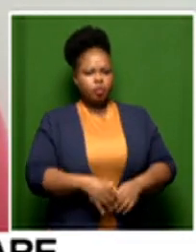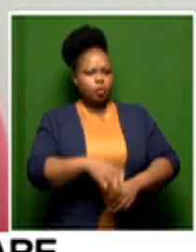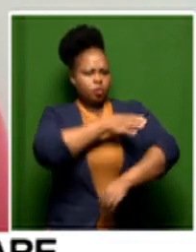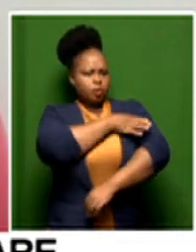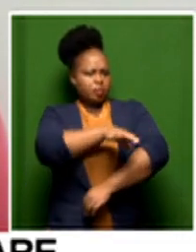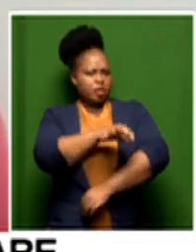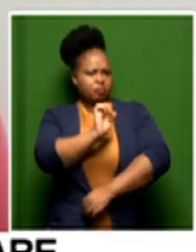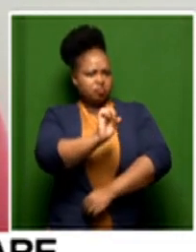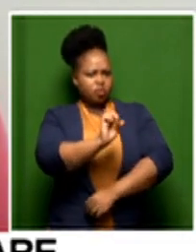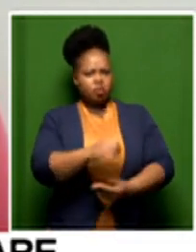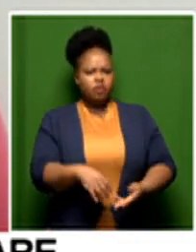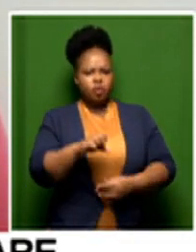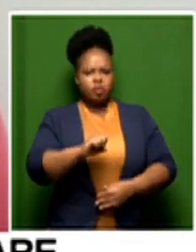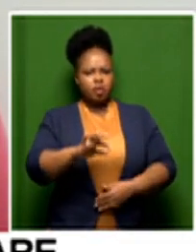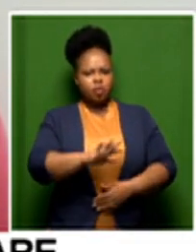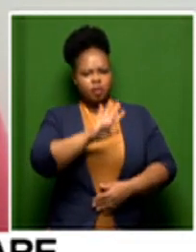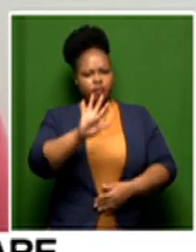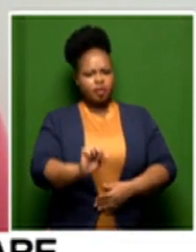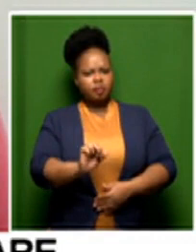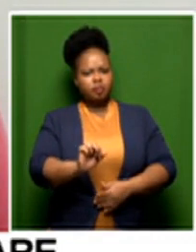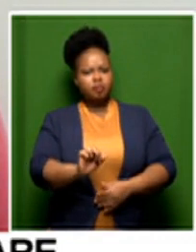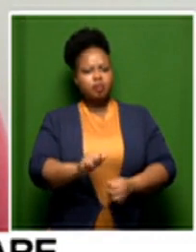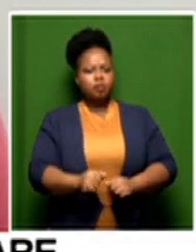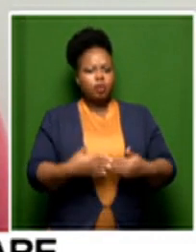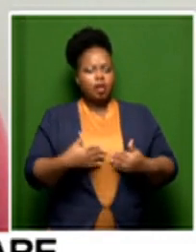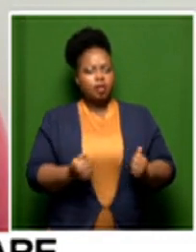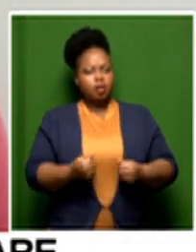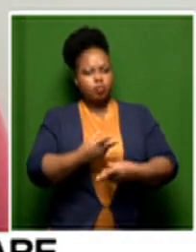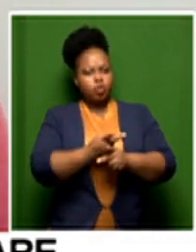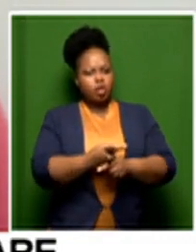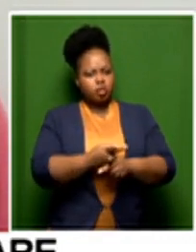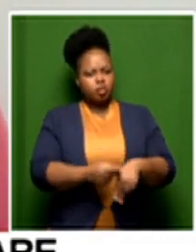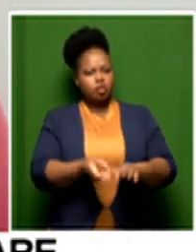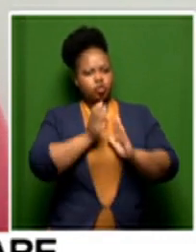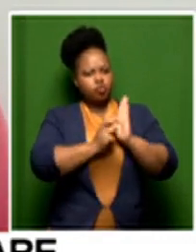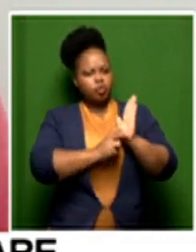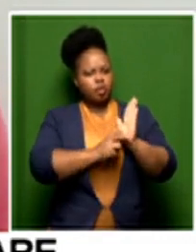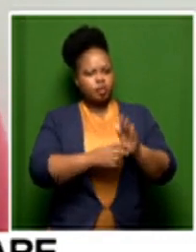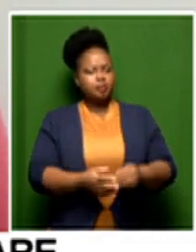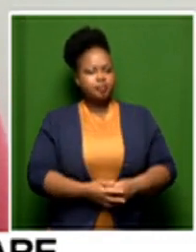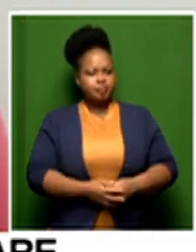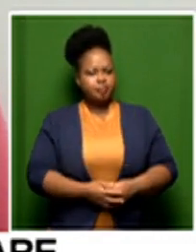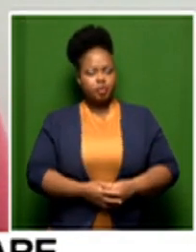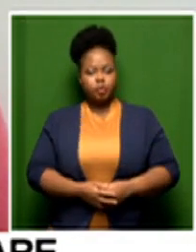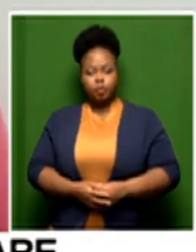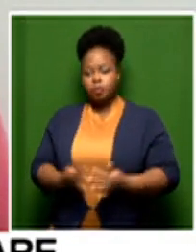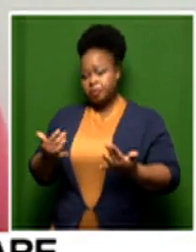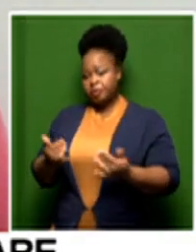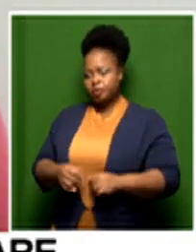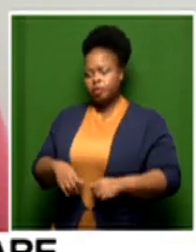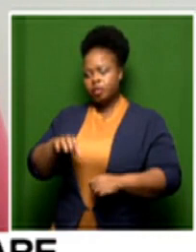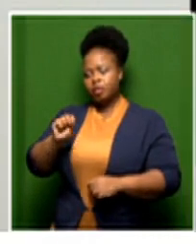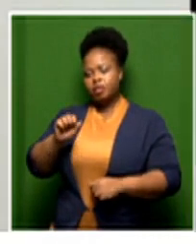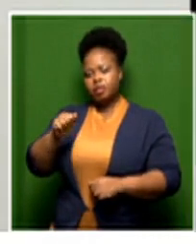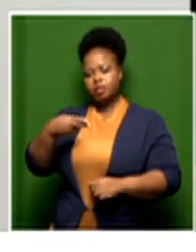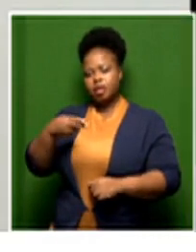mandate is as the South African Health Products Regulatory Authority. So the remit of SAHPRA, or as you said, the